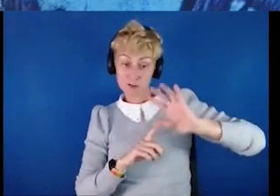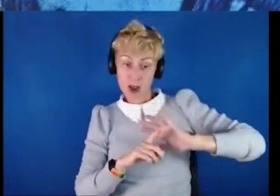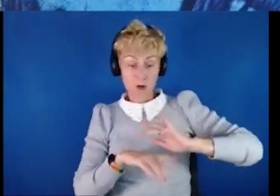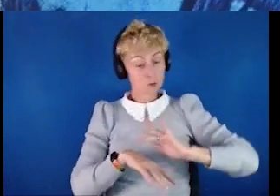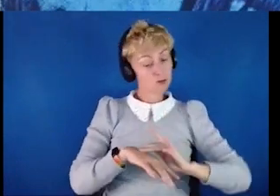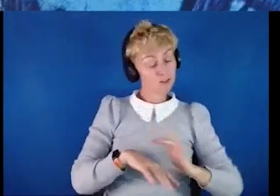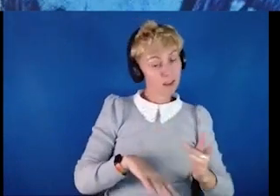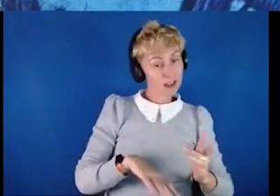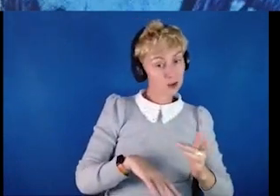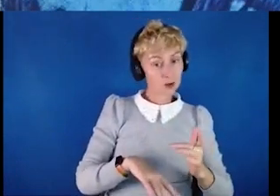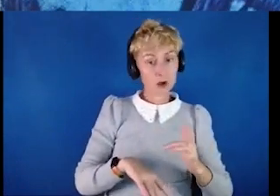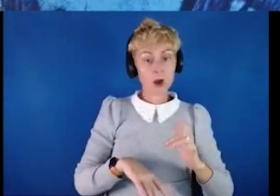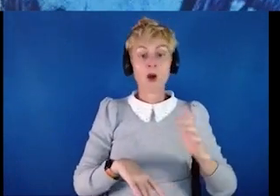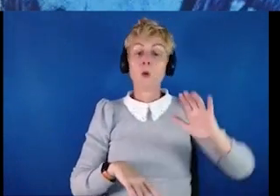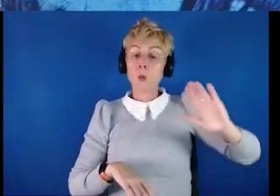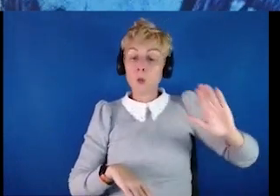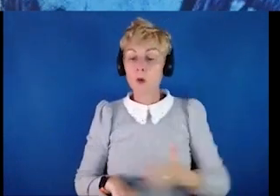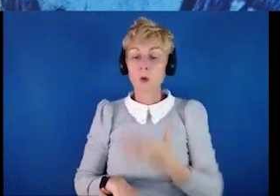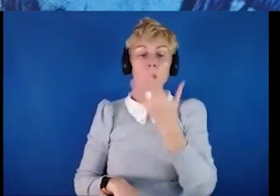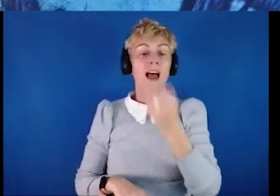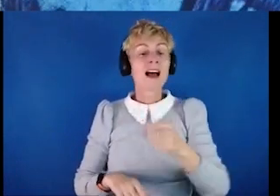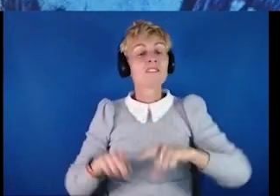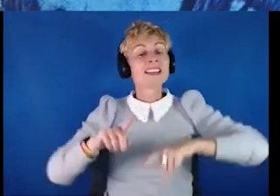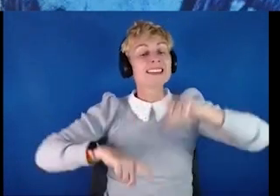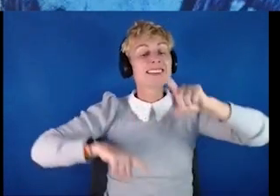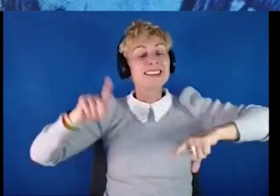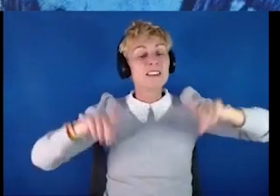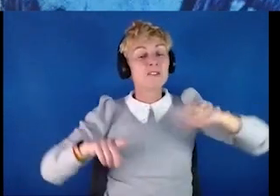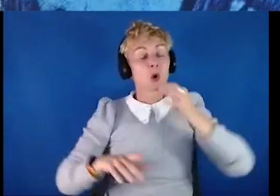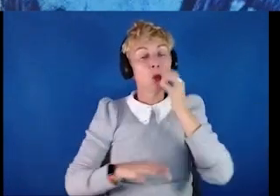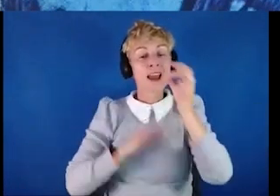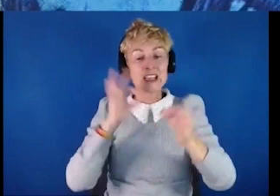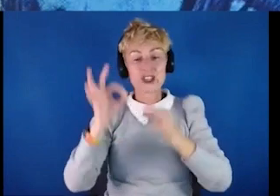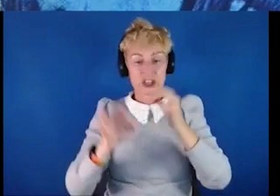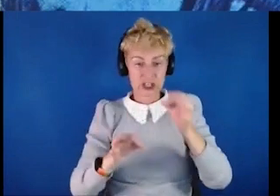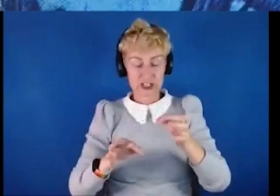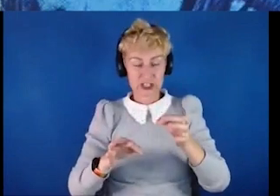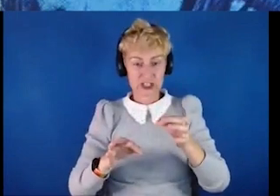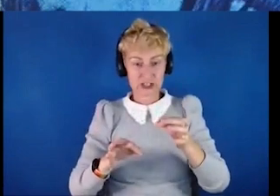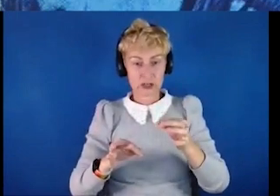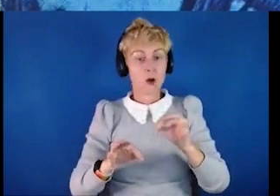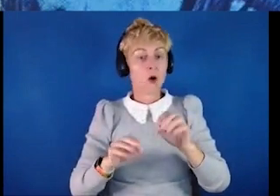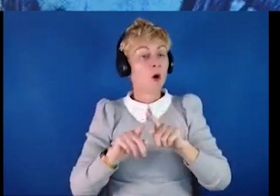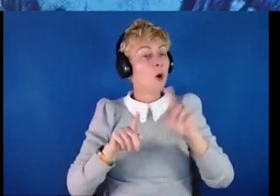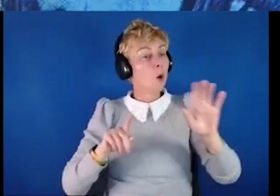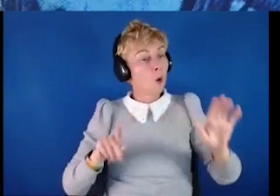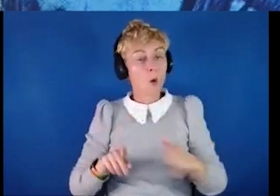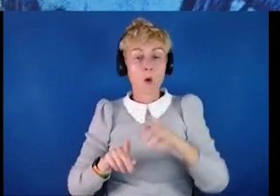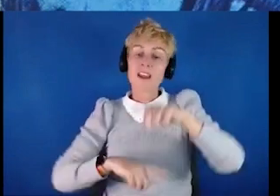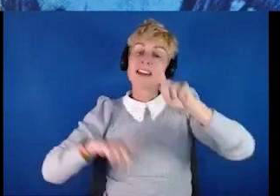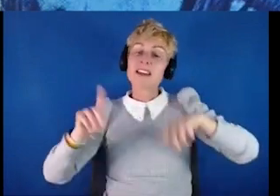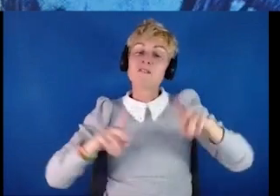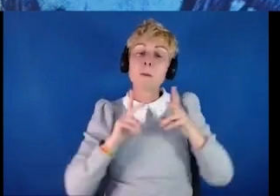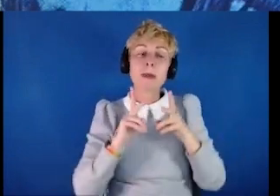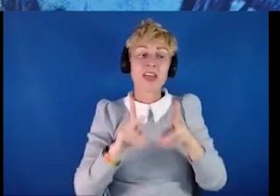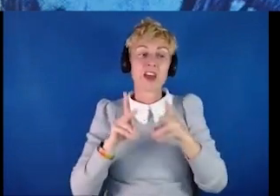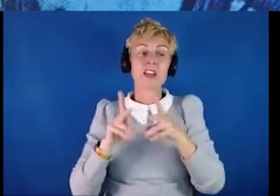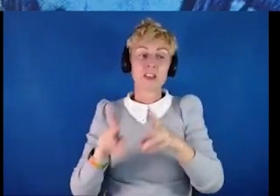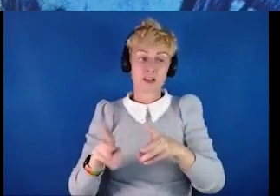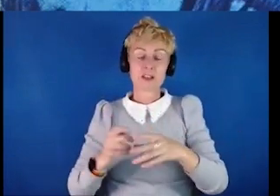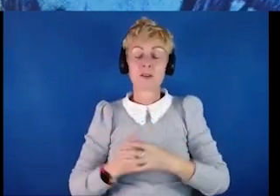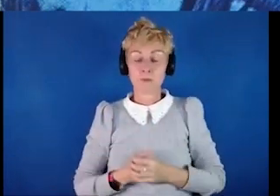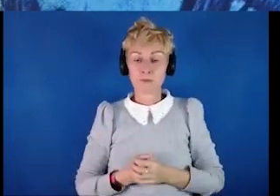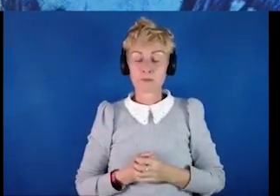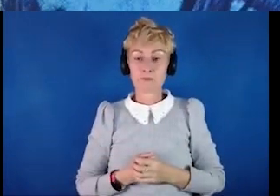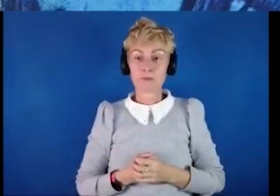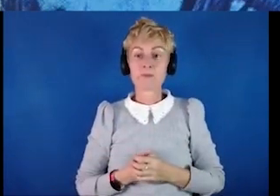ask different questions, pursue different leads, and use different methods. So by advocating